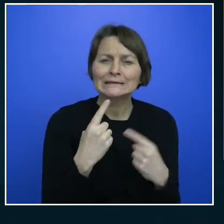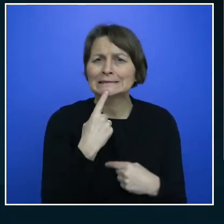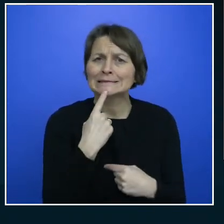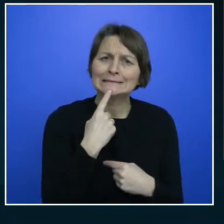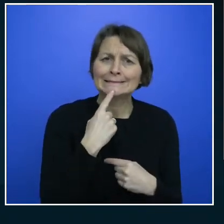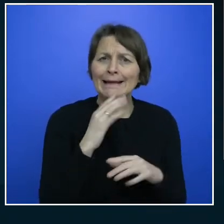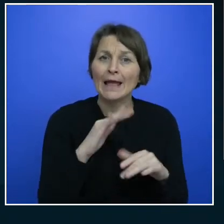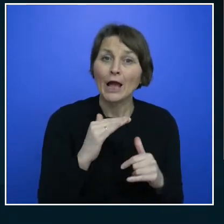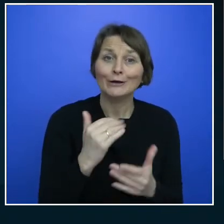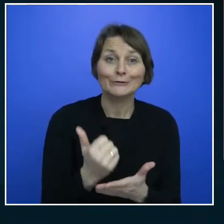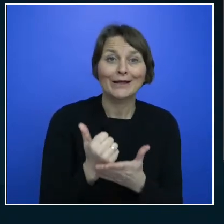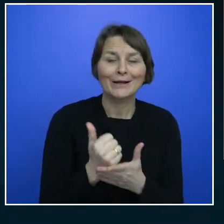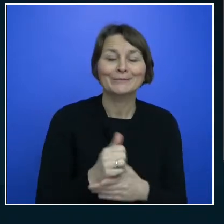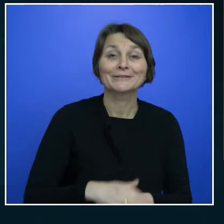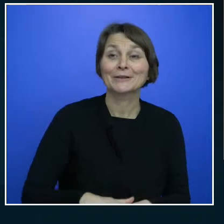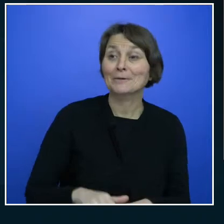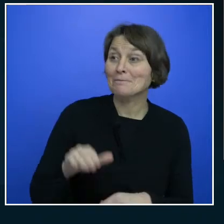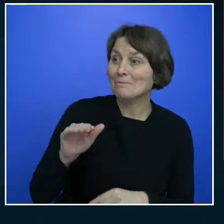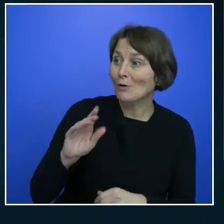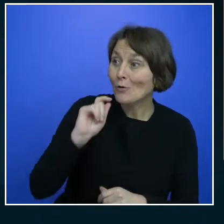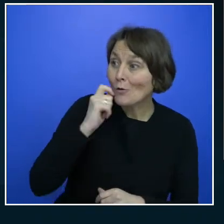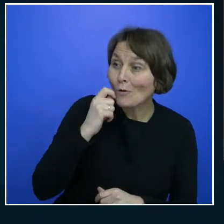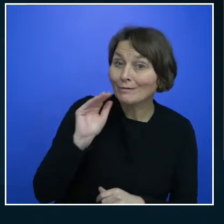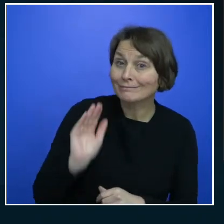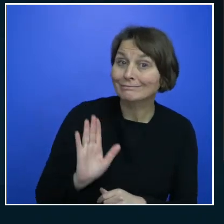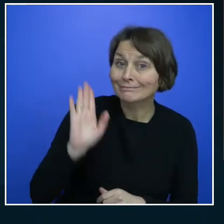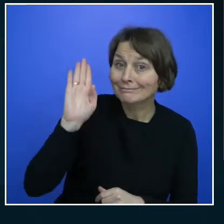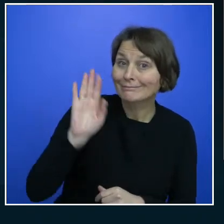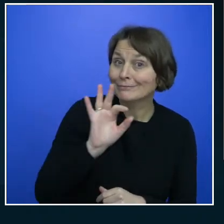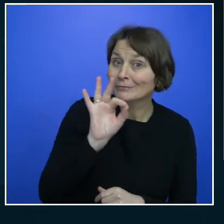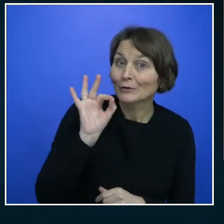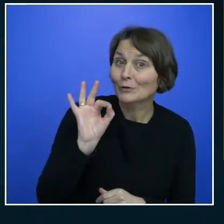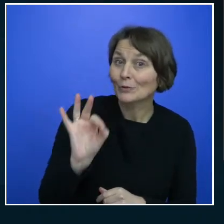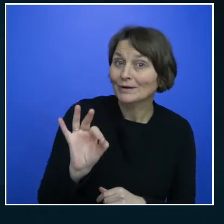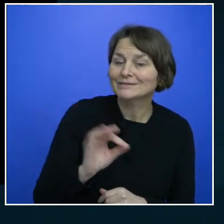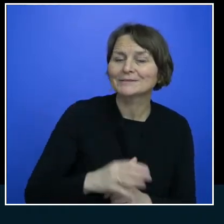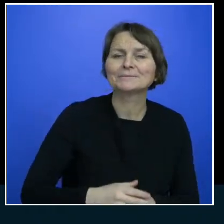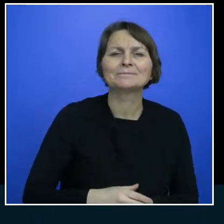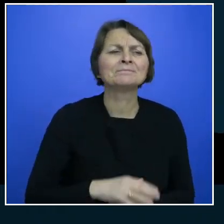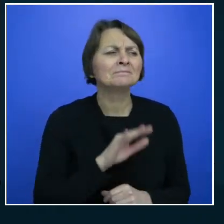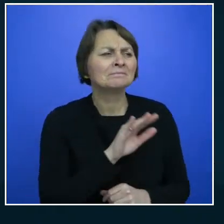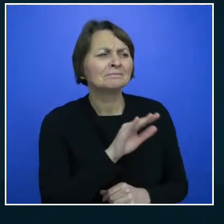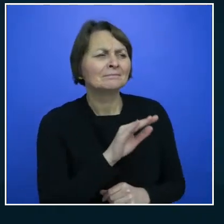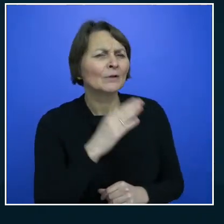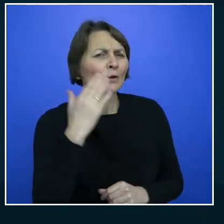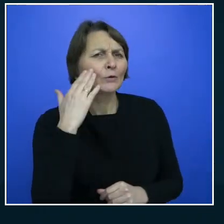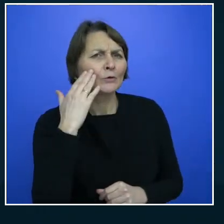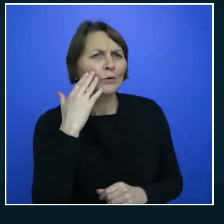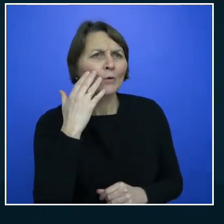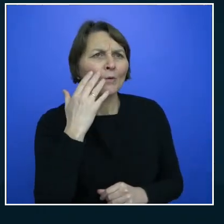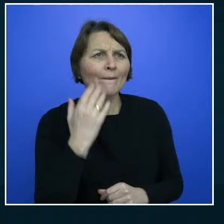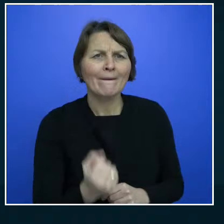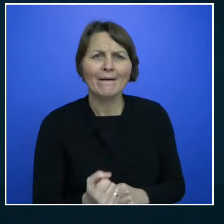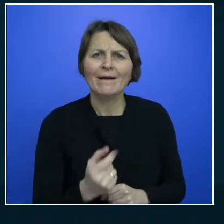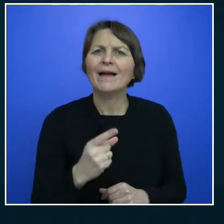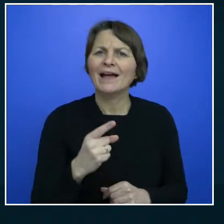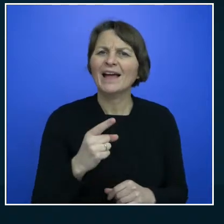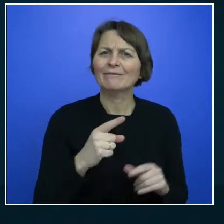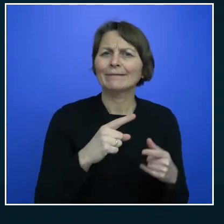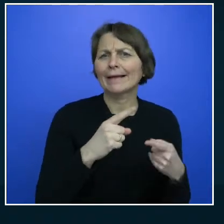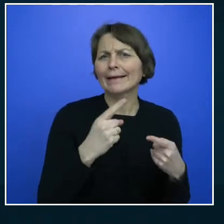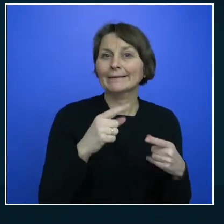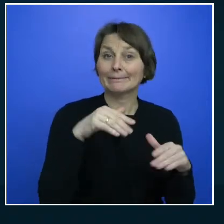Very cool. And can I ask a question on the temp? Do you know if they are checked for accessibility, or is this